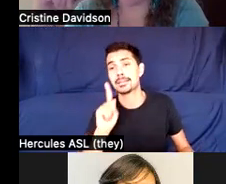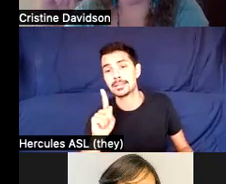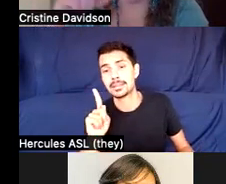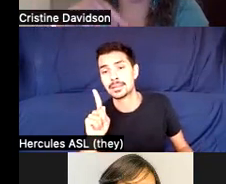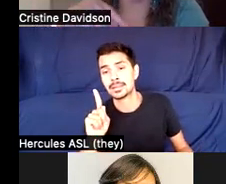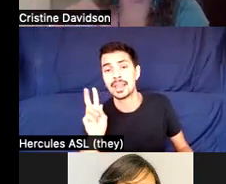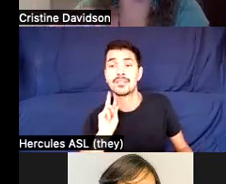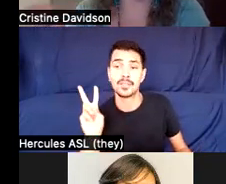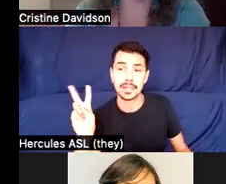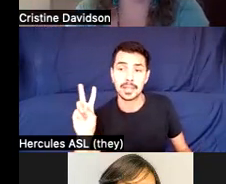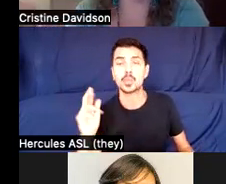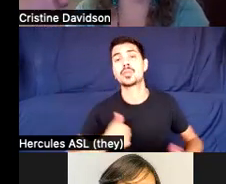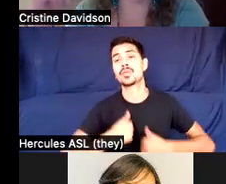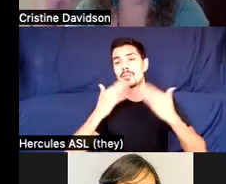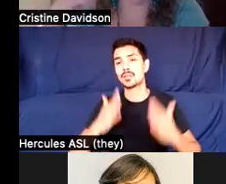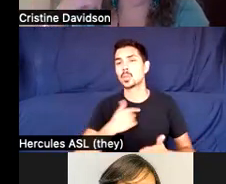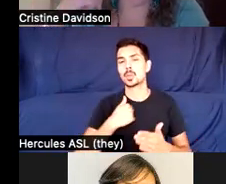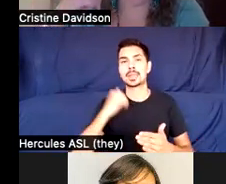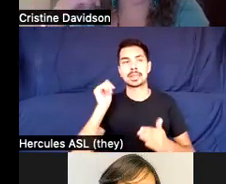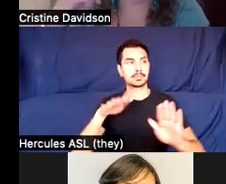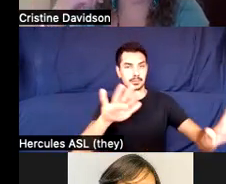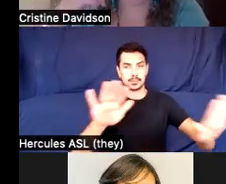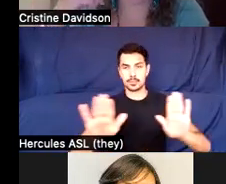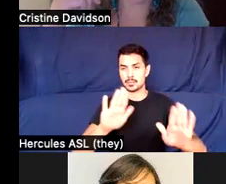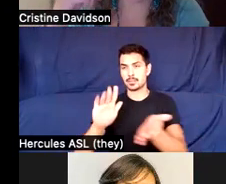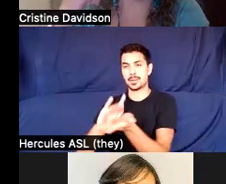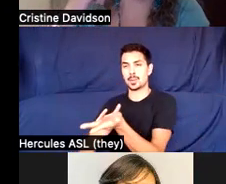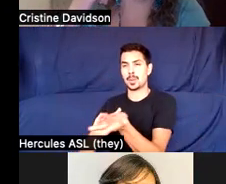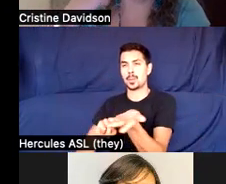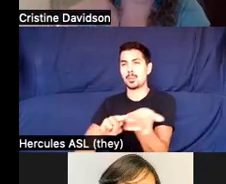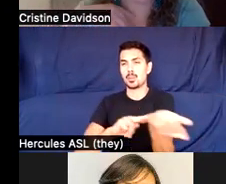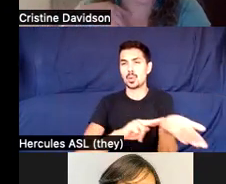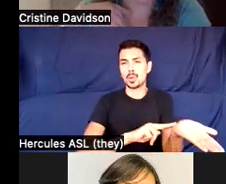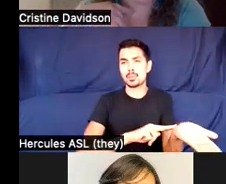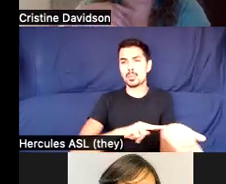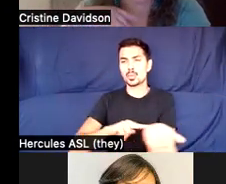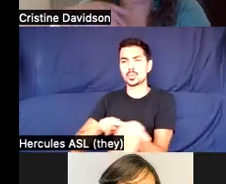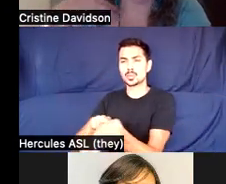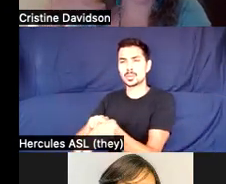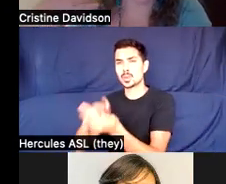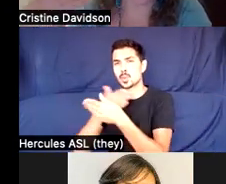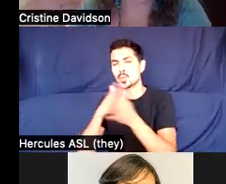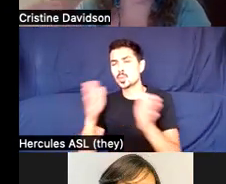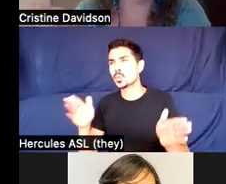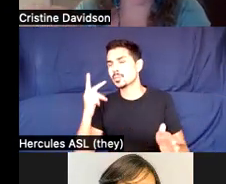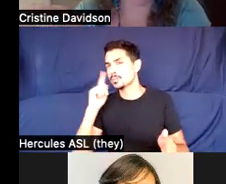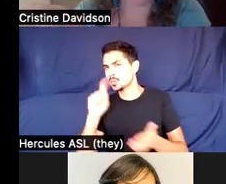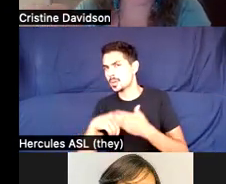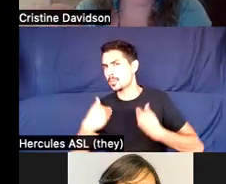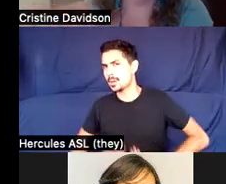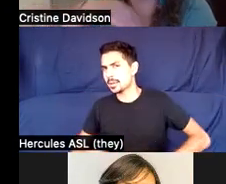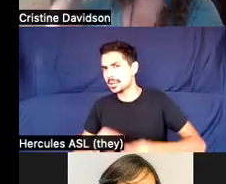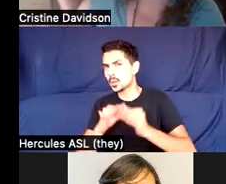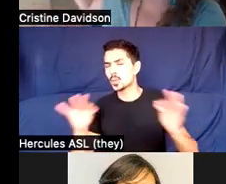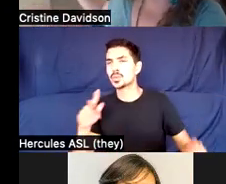or survivors, we're reading the room, we're looking at eye contact, we're looking at body language, we're looking at tone of